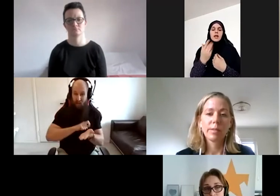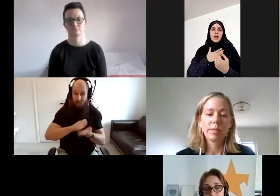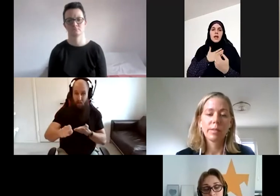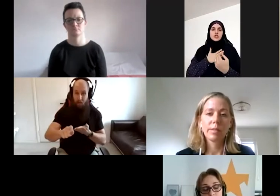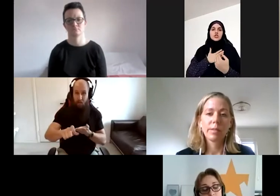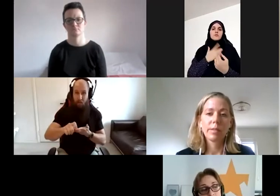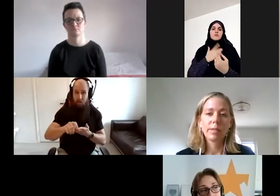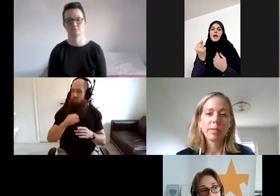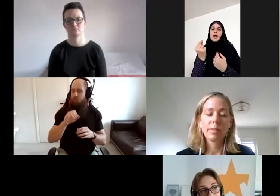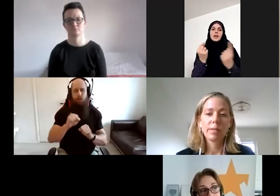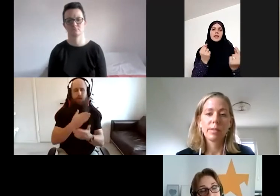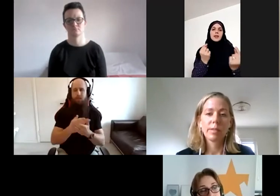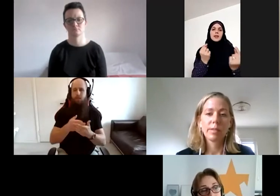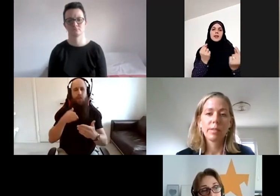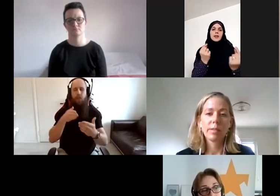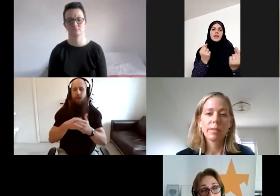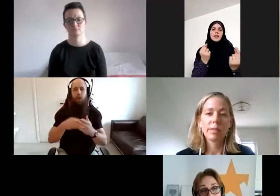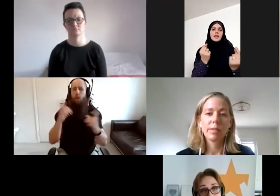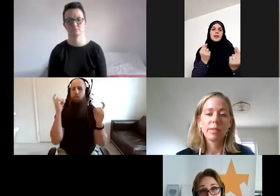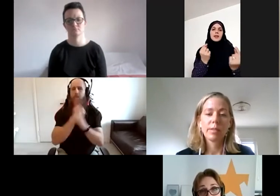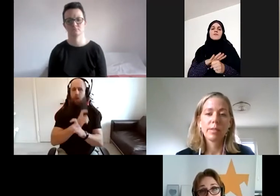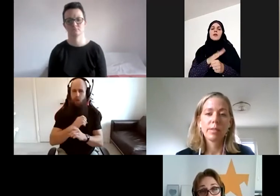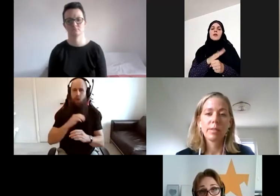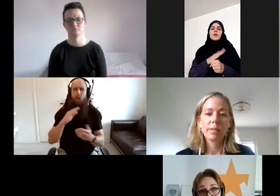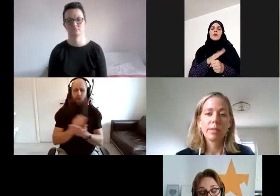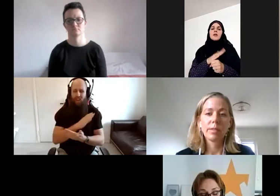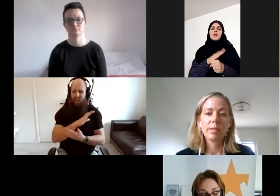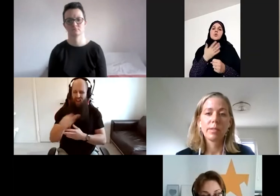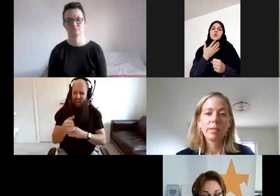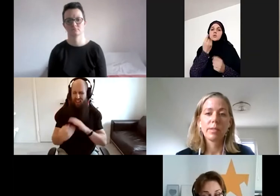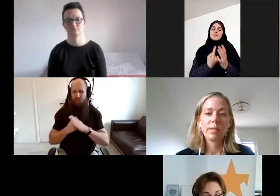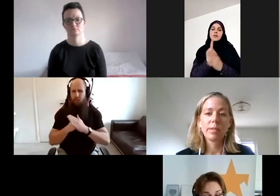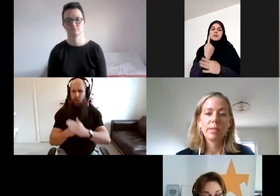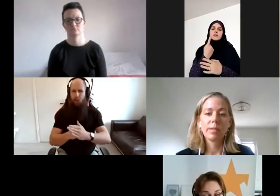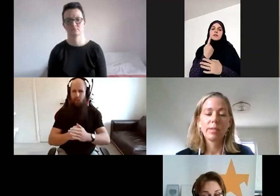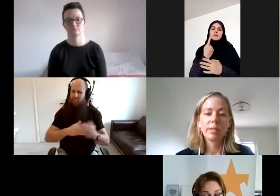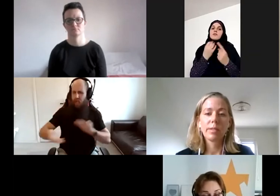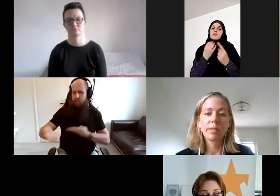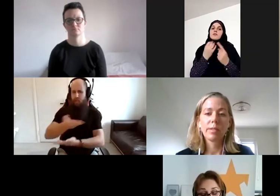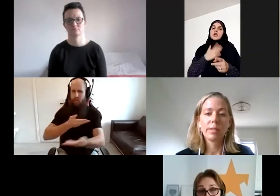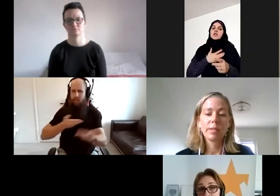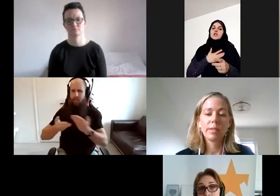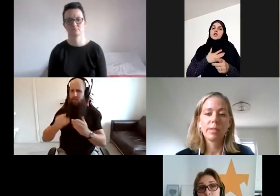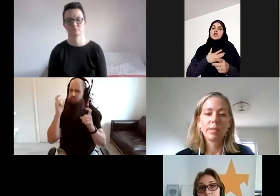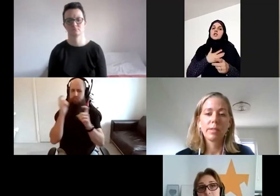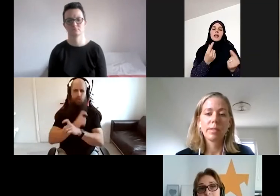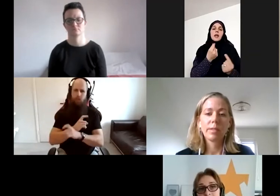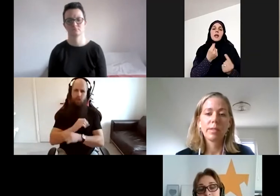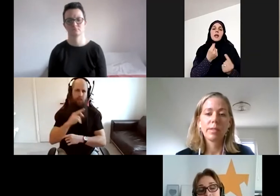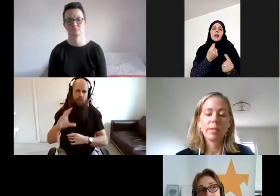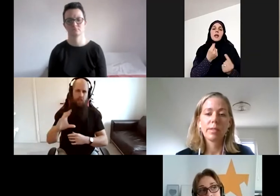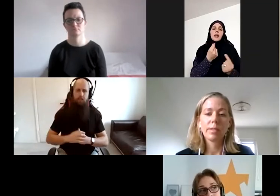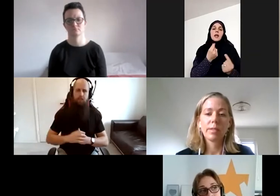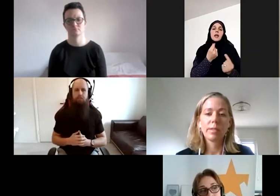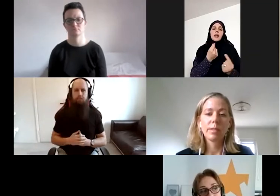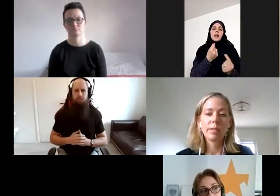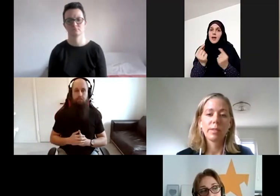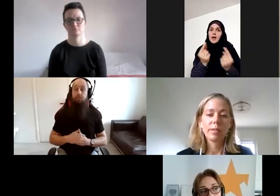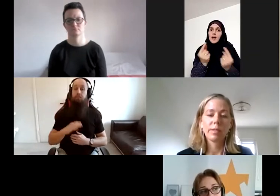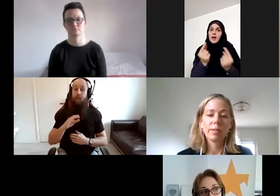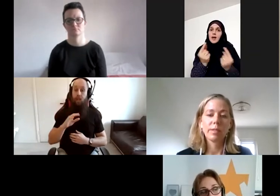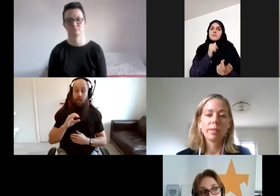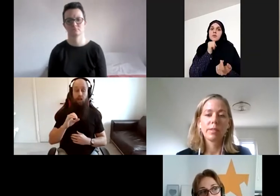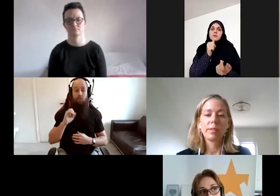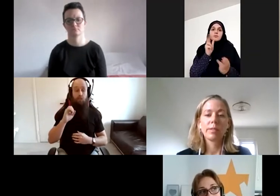possible without this immense support and work together. And that's it from the beginning. And if